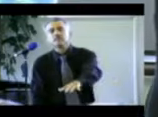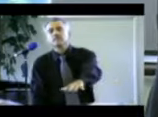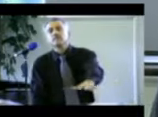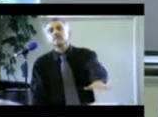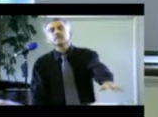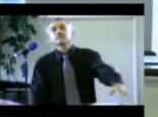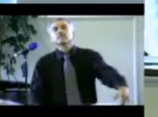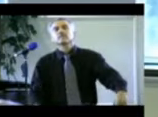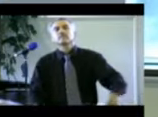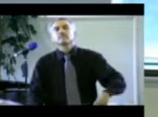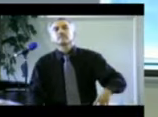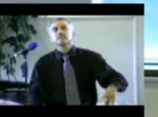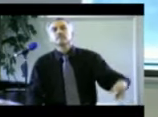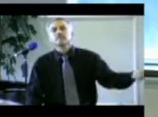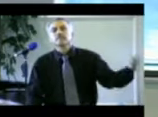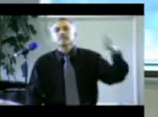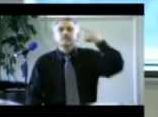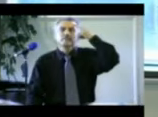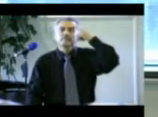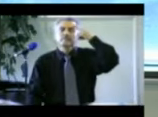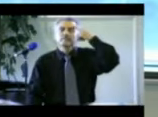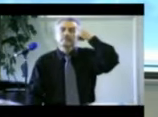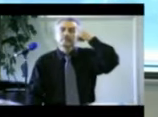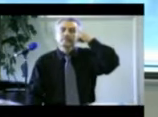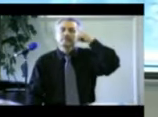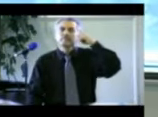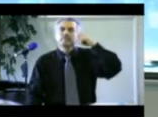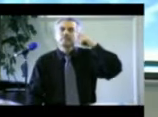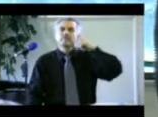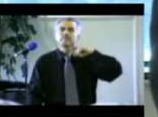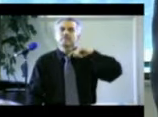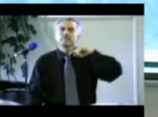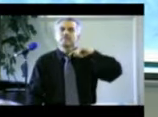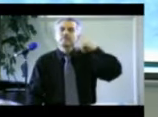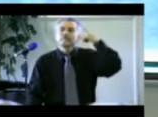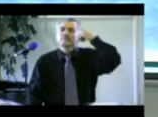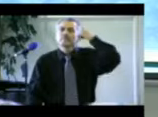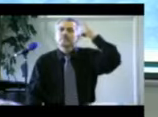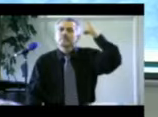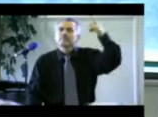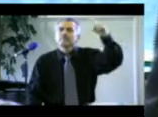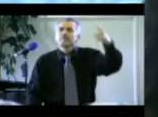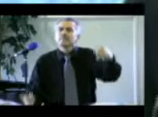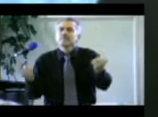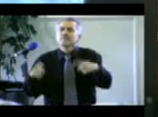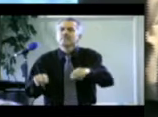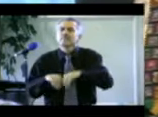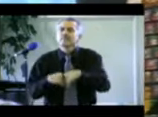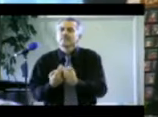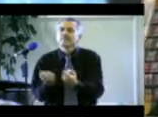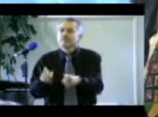just think it happened this way, because I don't know of a farmer alive who doesn't get up before sunrise.